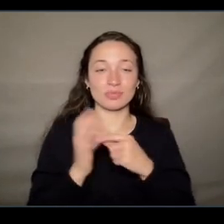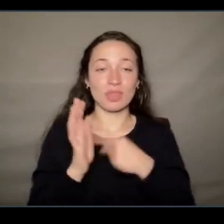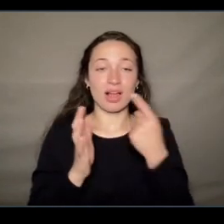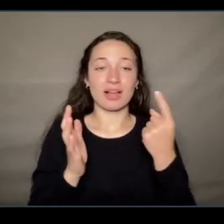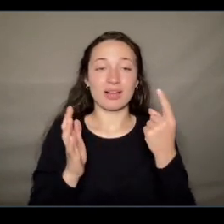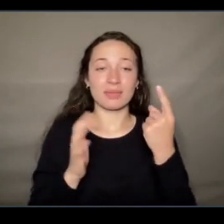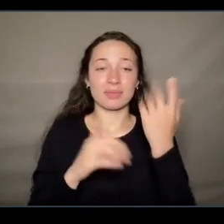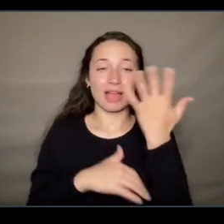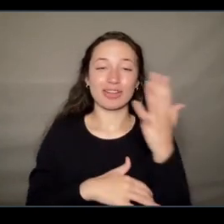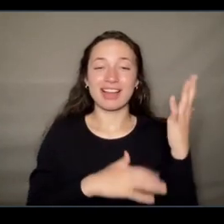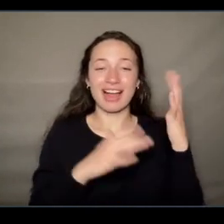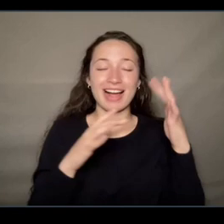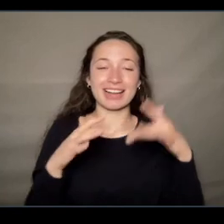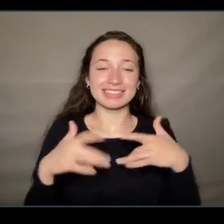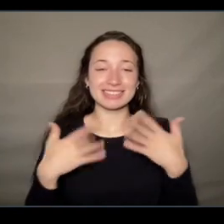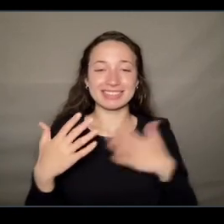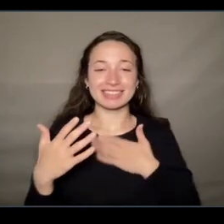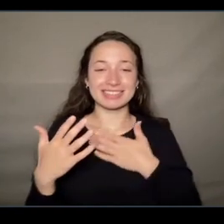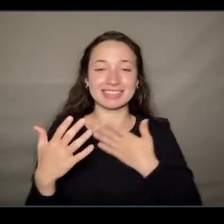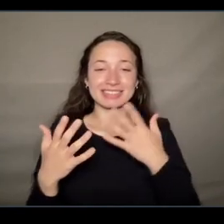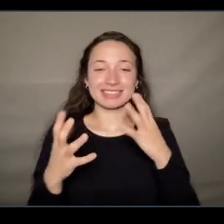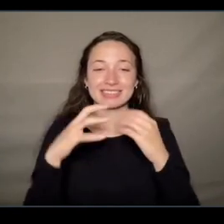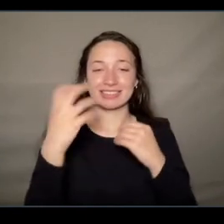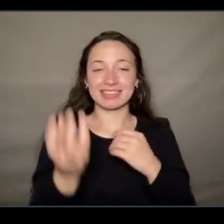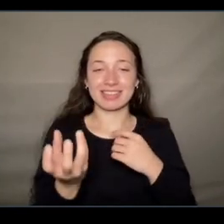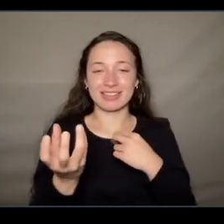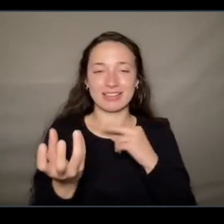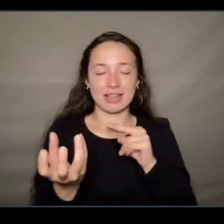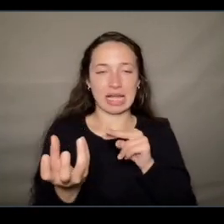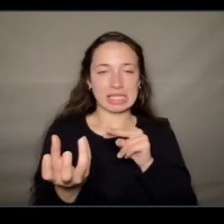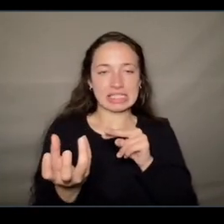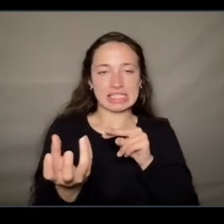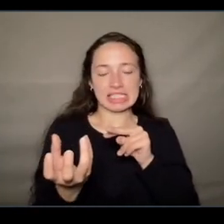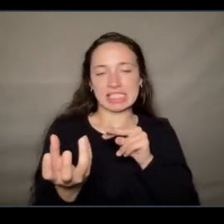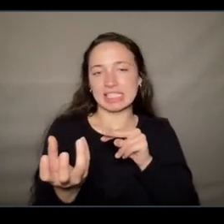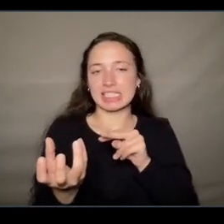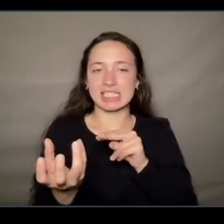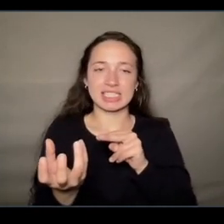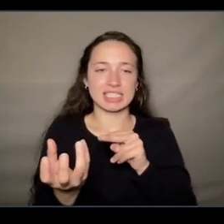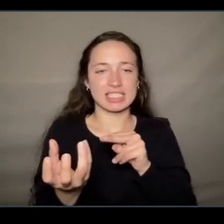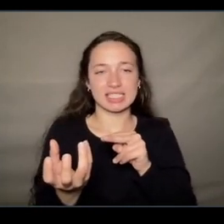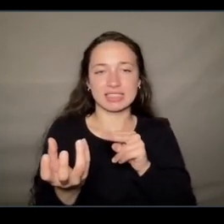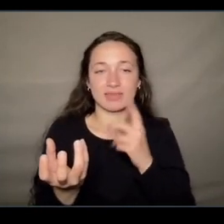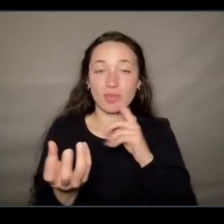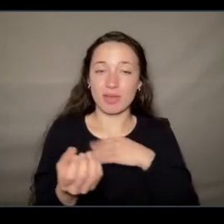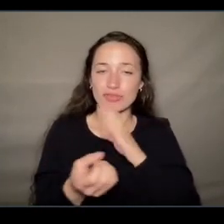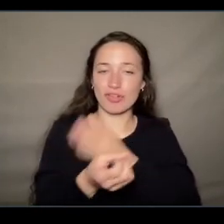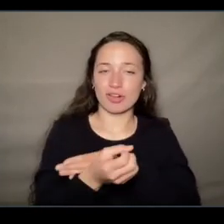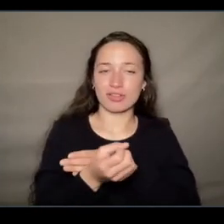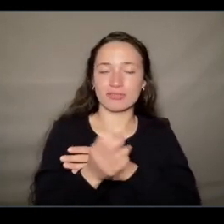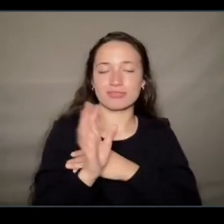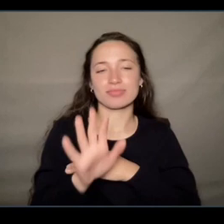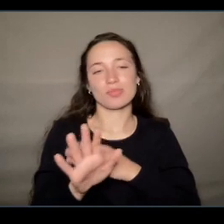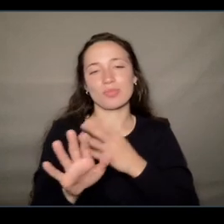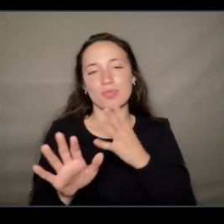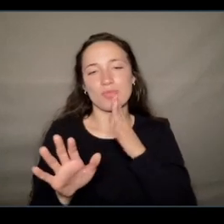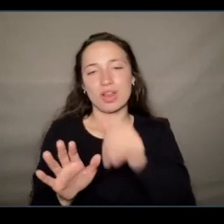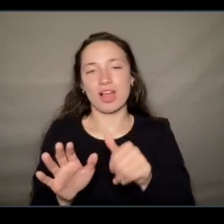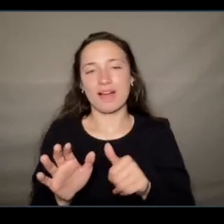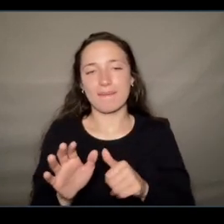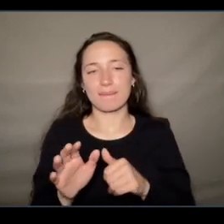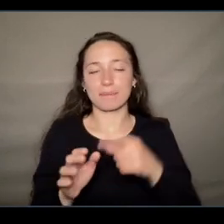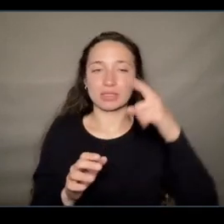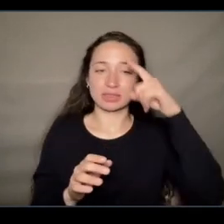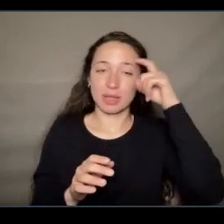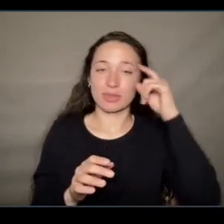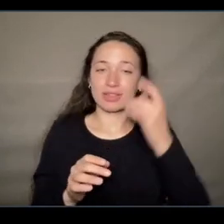Once paradise transplanted here, I hardly dared, but for my daughter, why not?